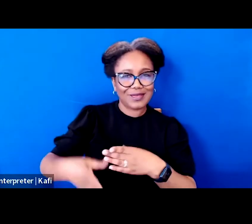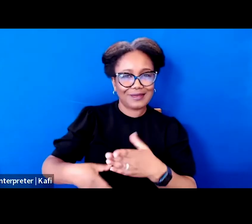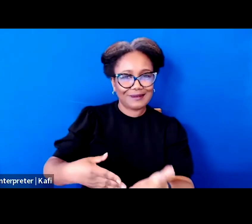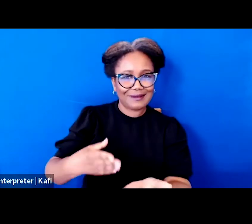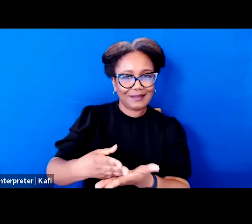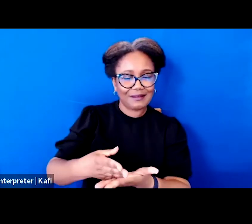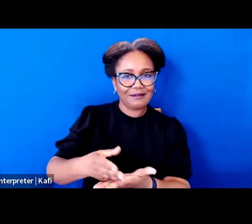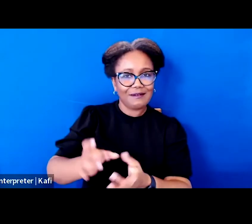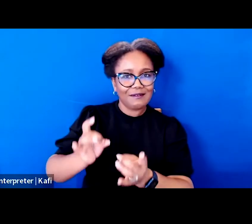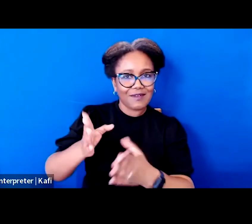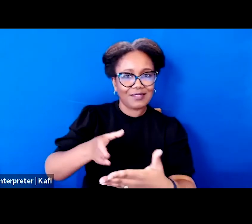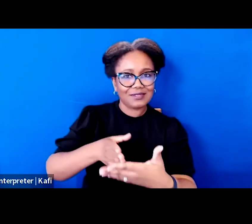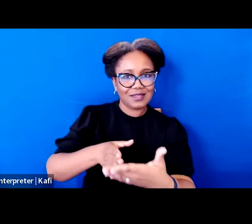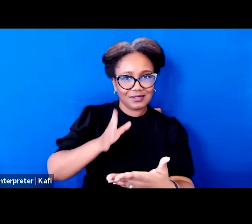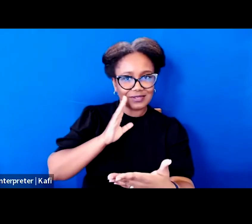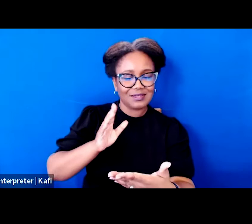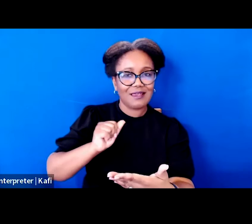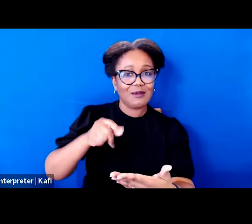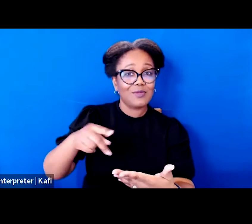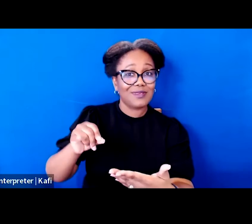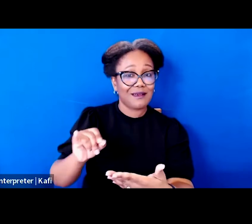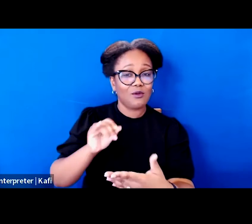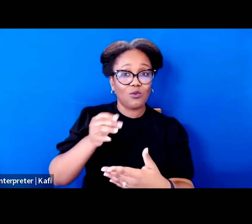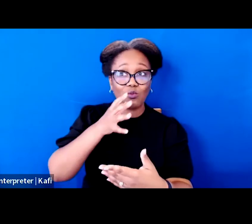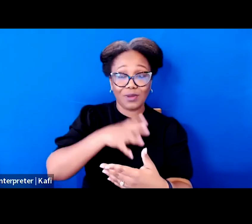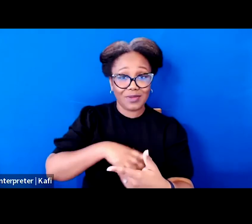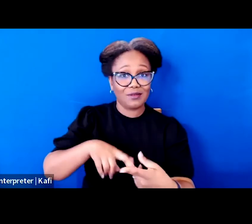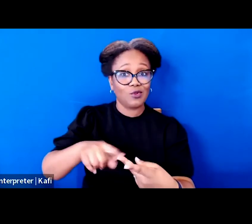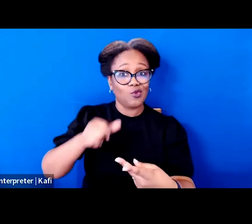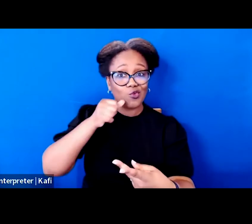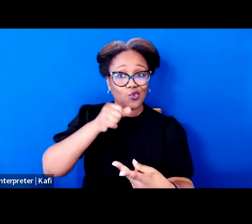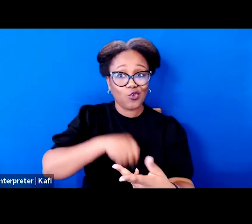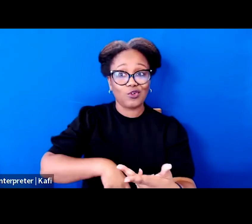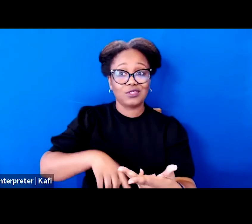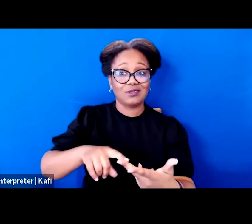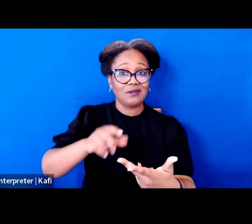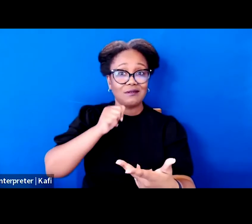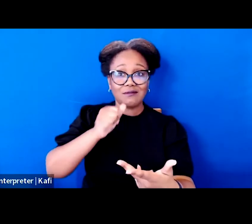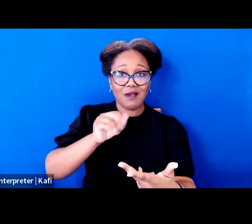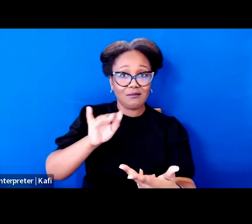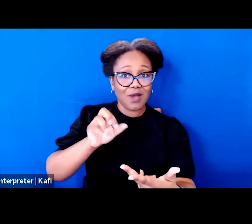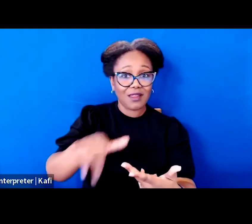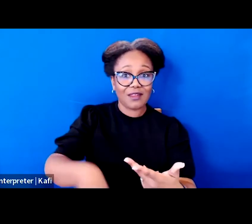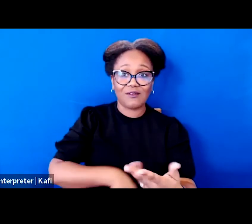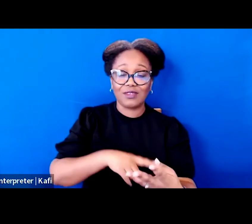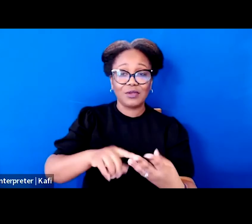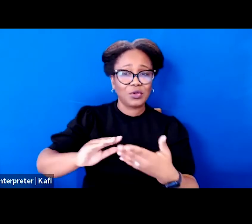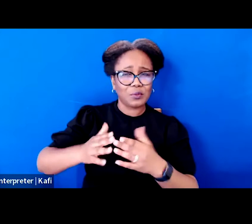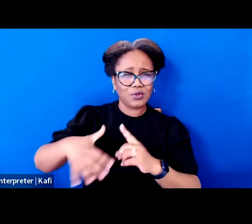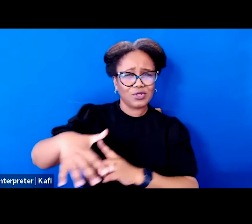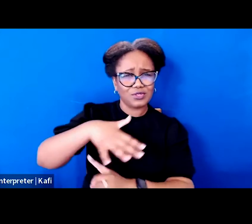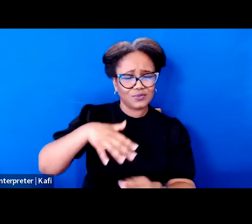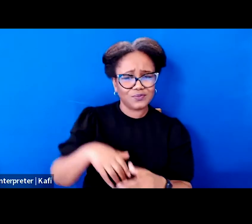women, girls, and non-binary communities through the leadership of our communities, our women,